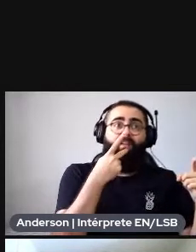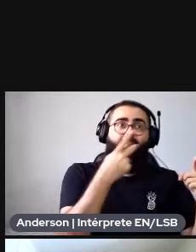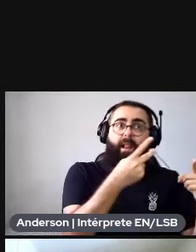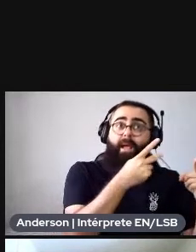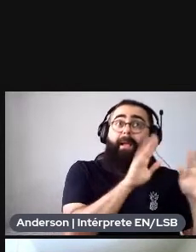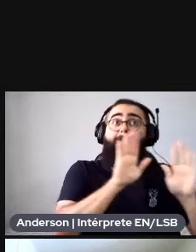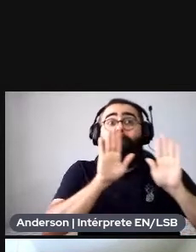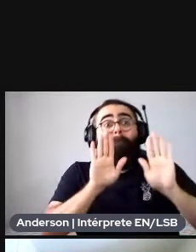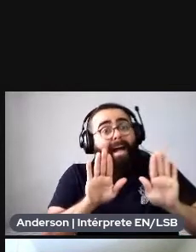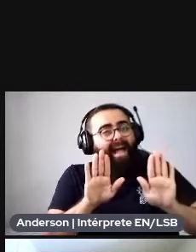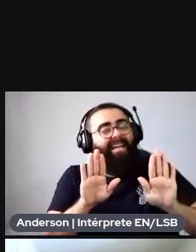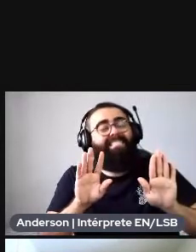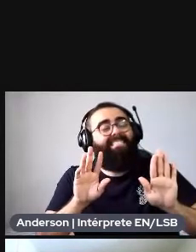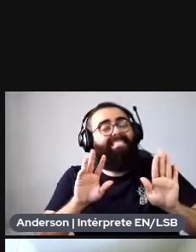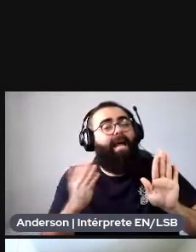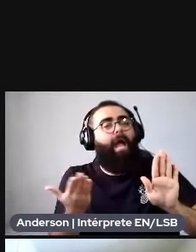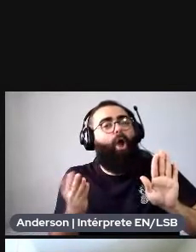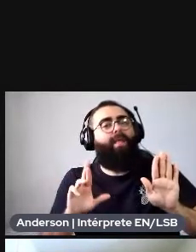act,